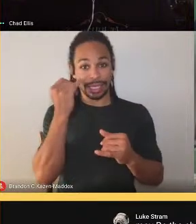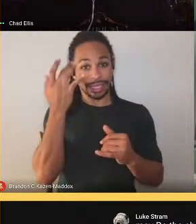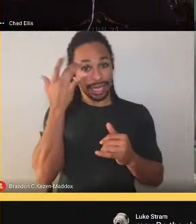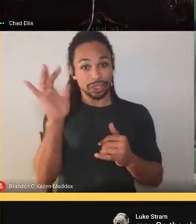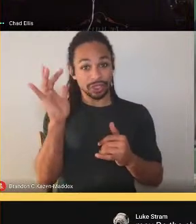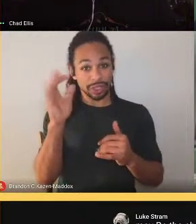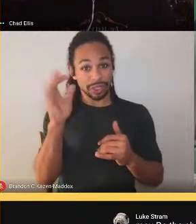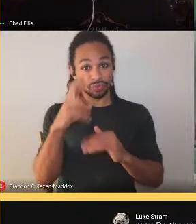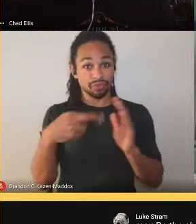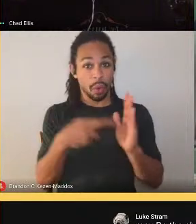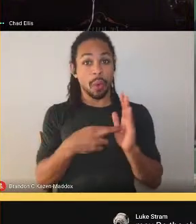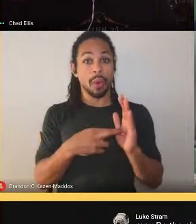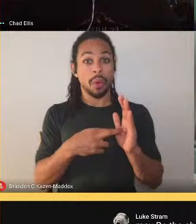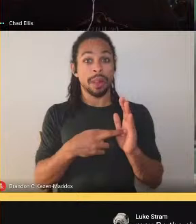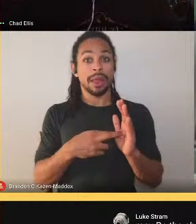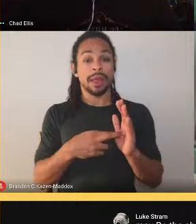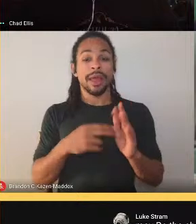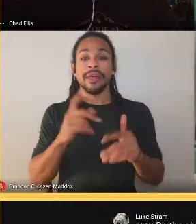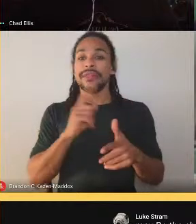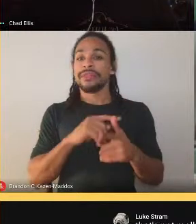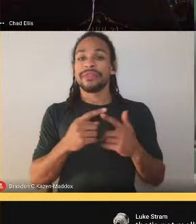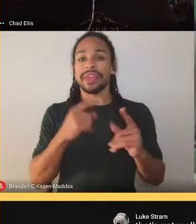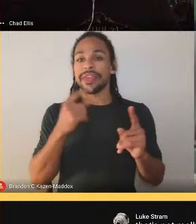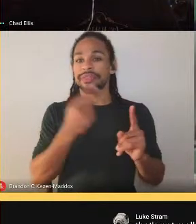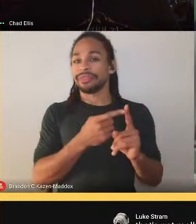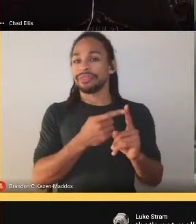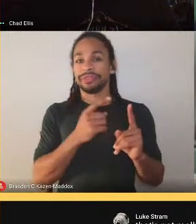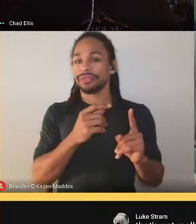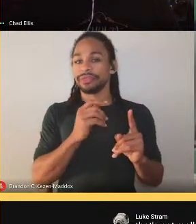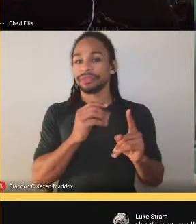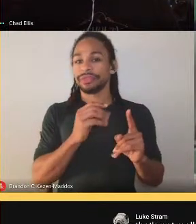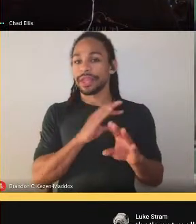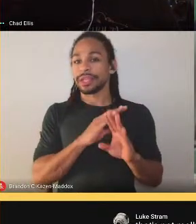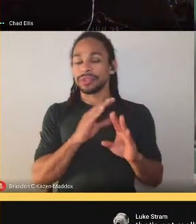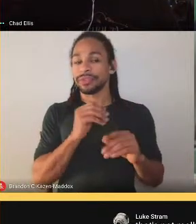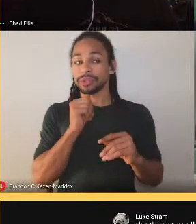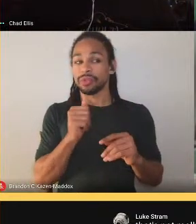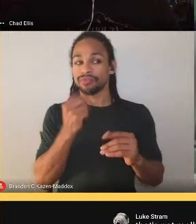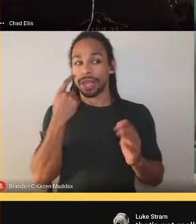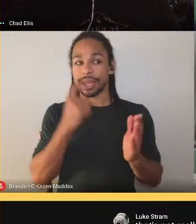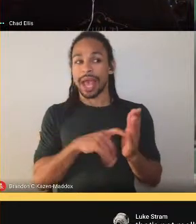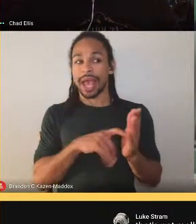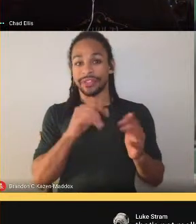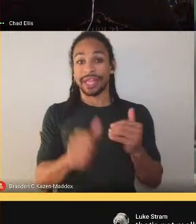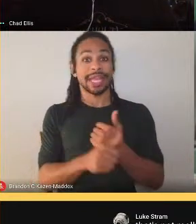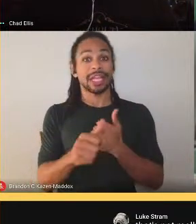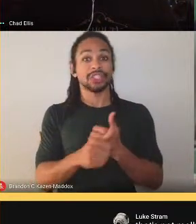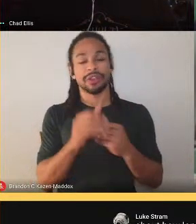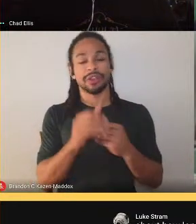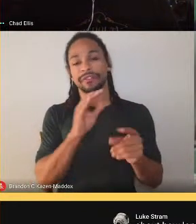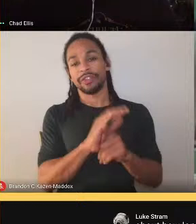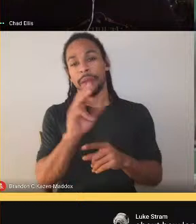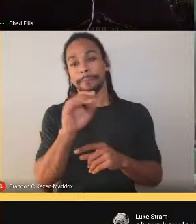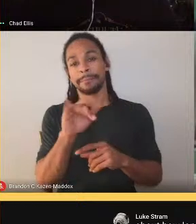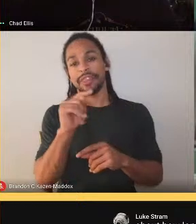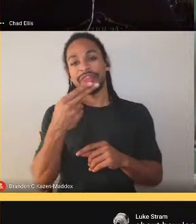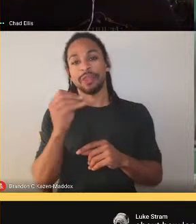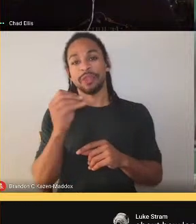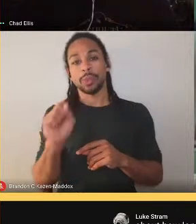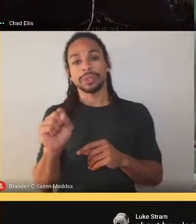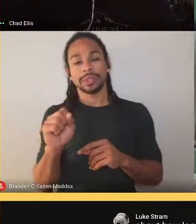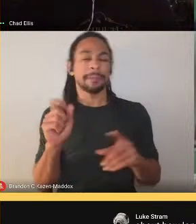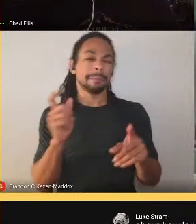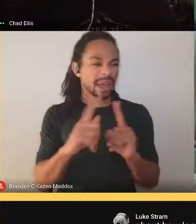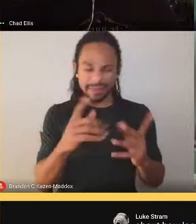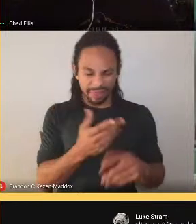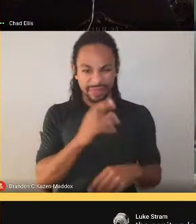recognize the danger of whatever mythos thing they're encountering. And I just usually cut that out because it's an extra set of rolls that really, for the